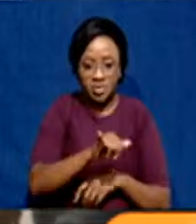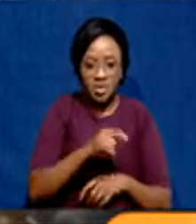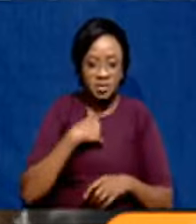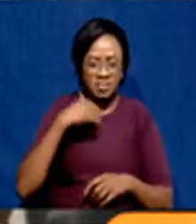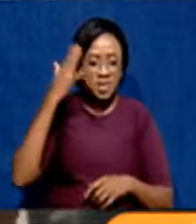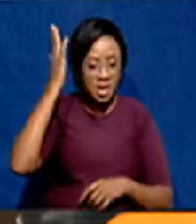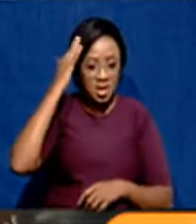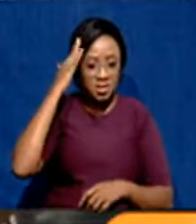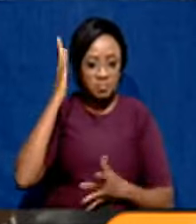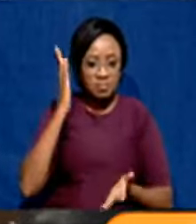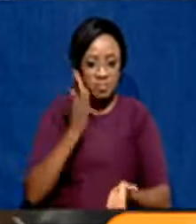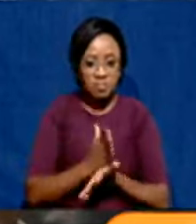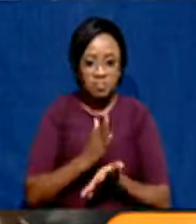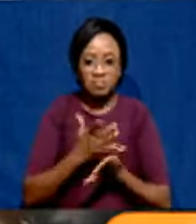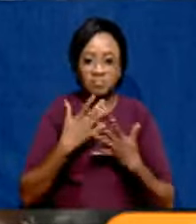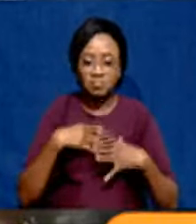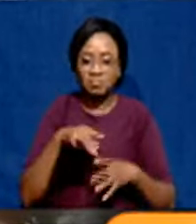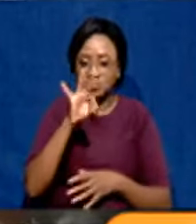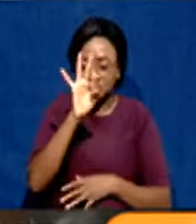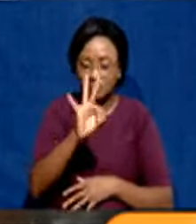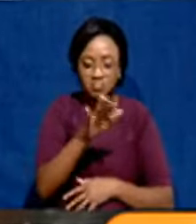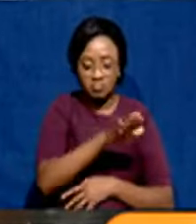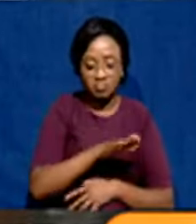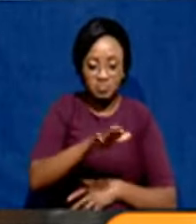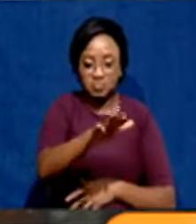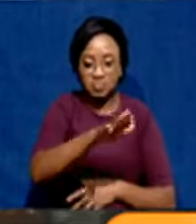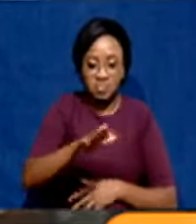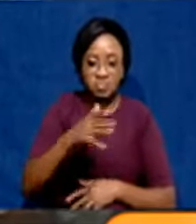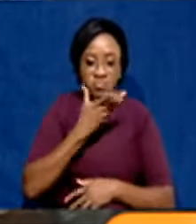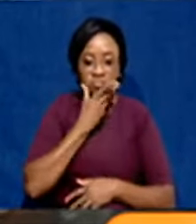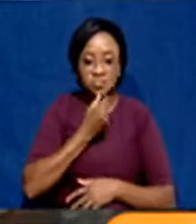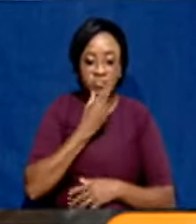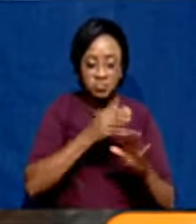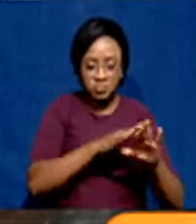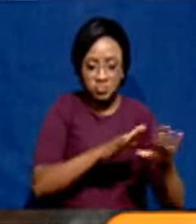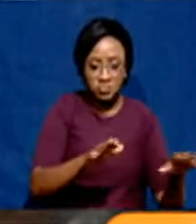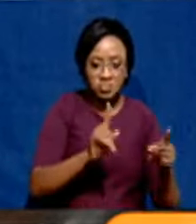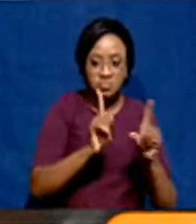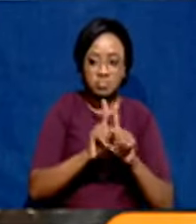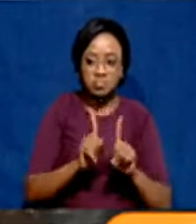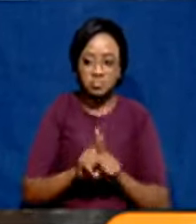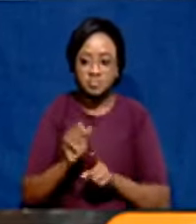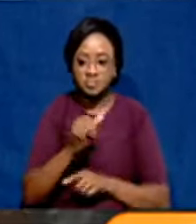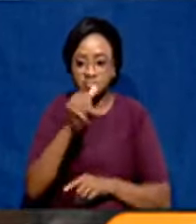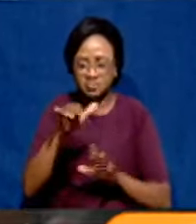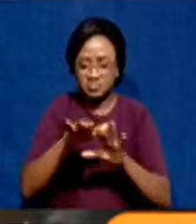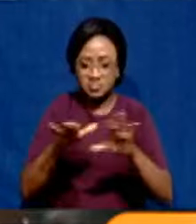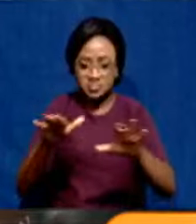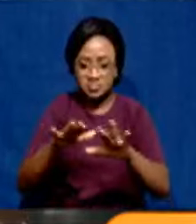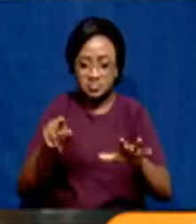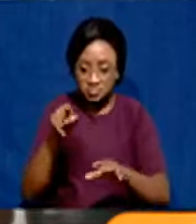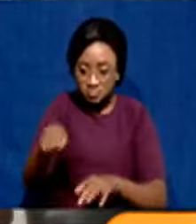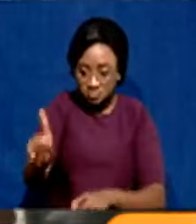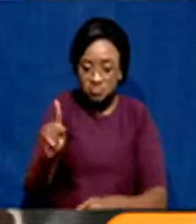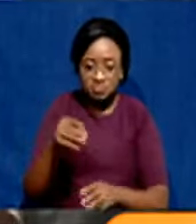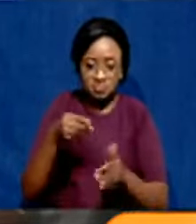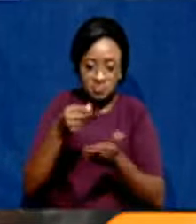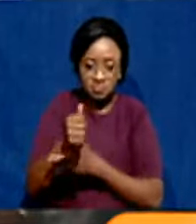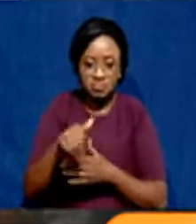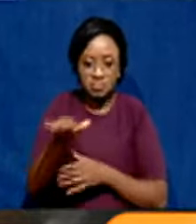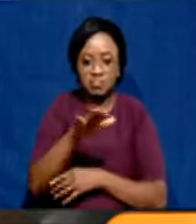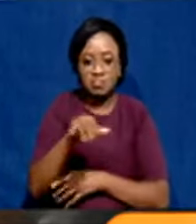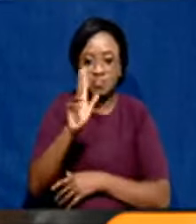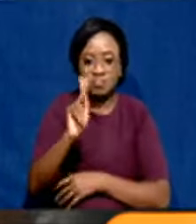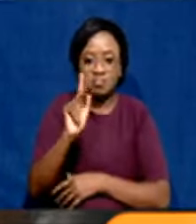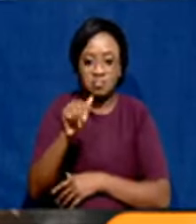that there were three sites that they were looking at, his father's compound, plus two other pieces of land that he bought within Kaptagat.